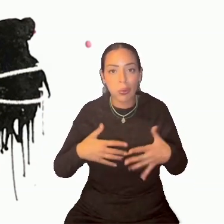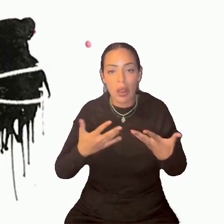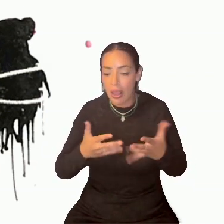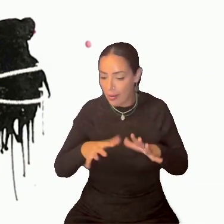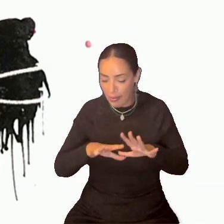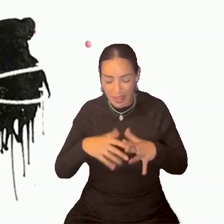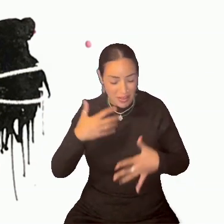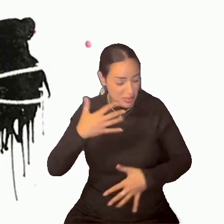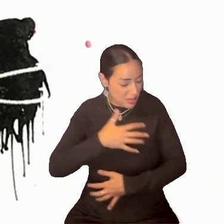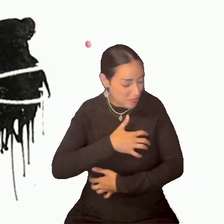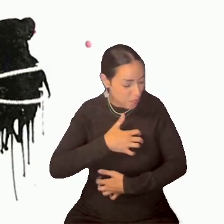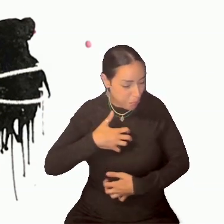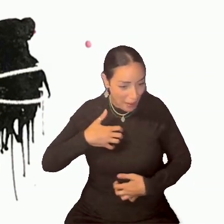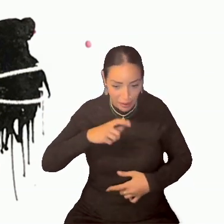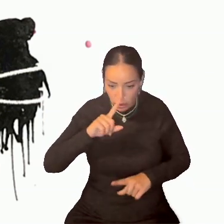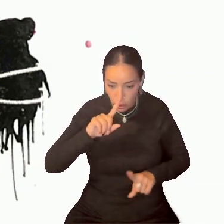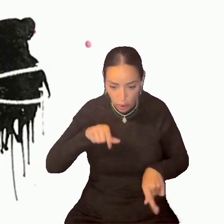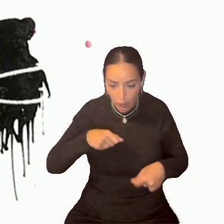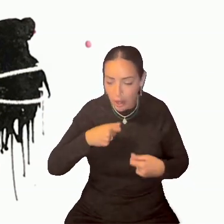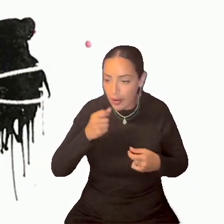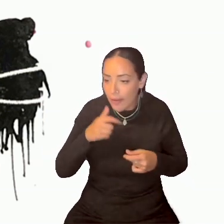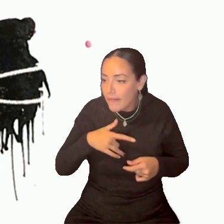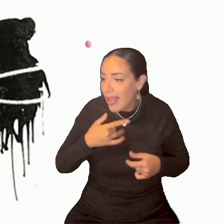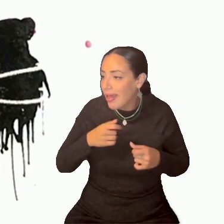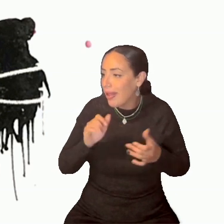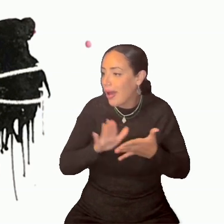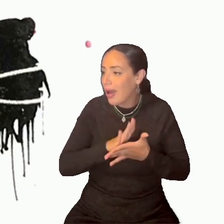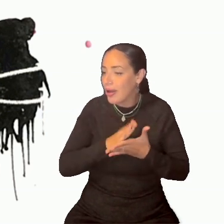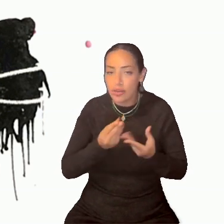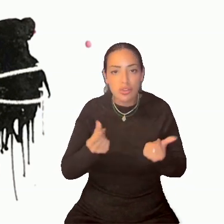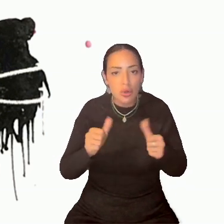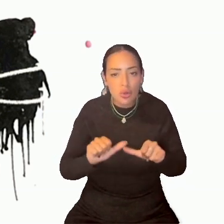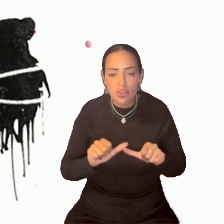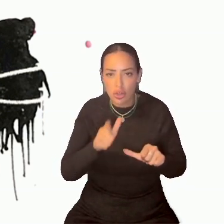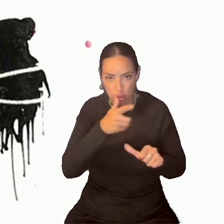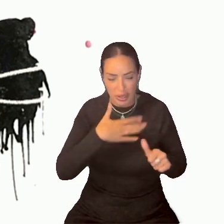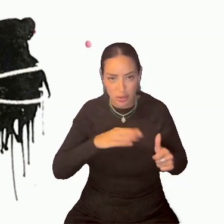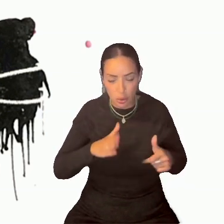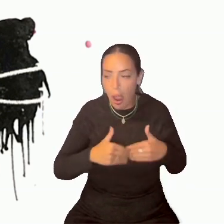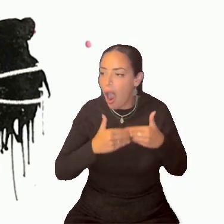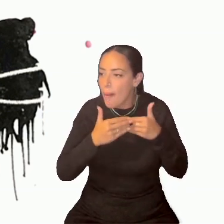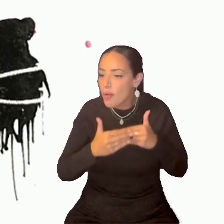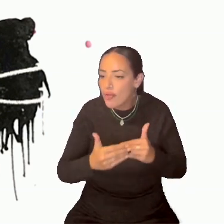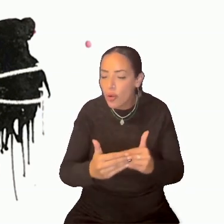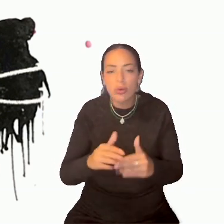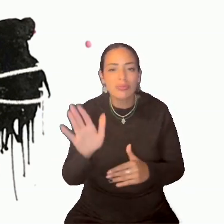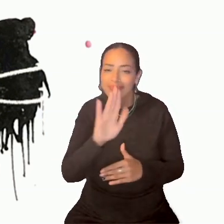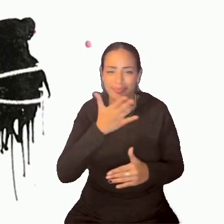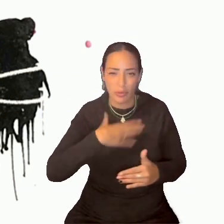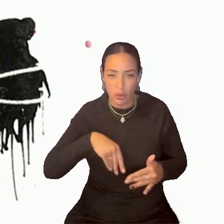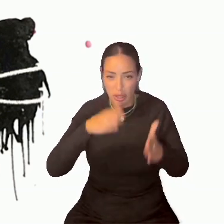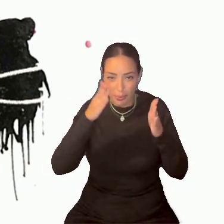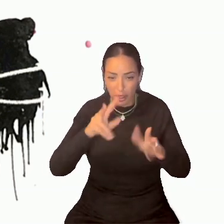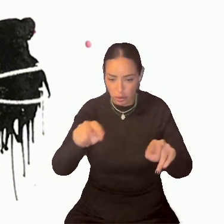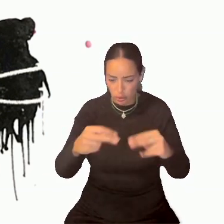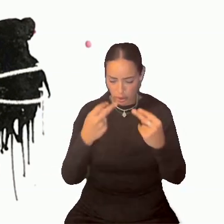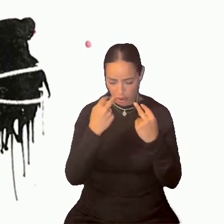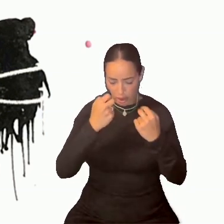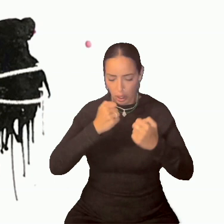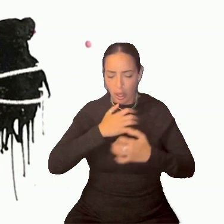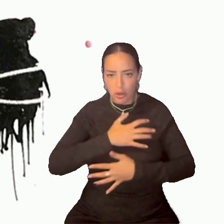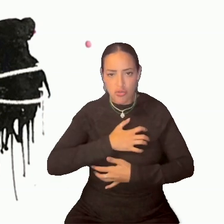be cheered out of. You don't need solutions. You don't need to move on from your grief. You need someone to see your grief, to acknowledge